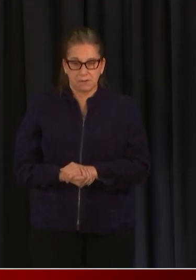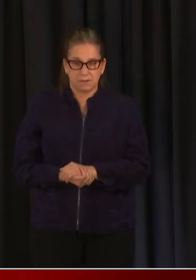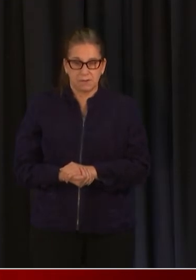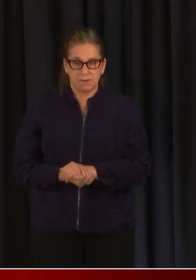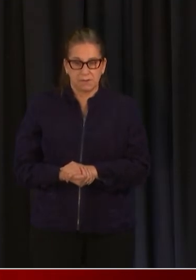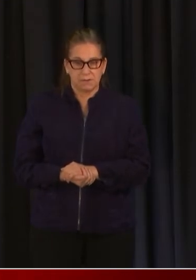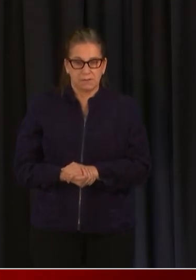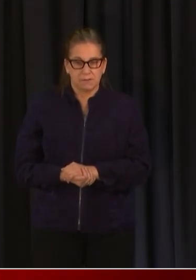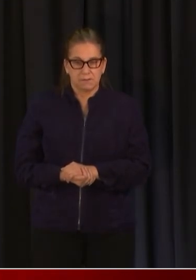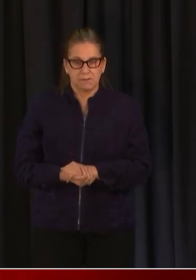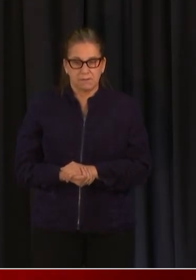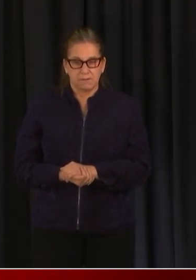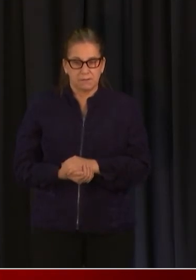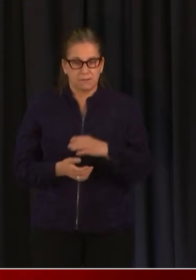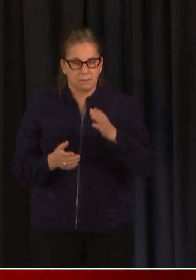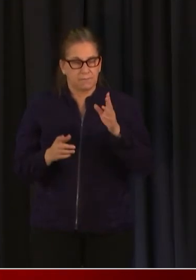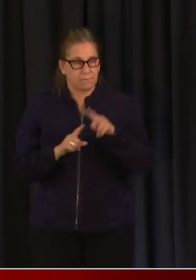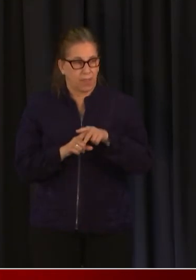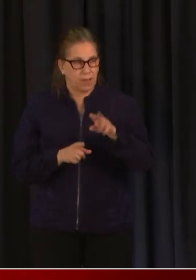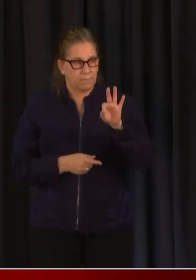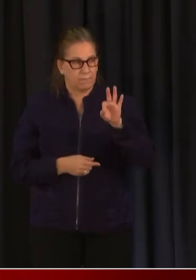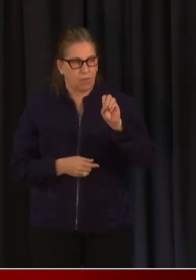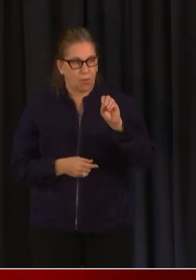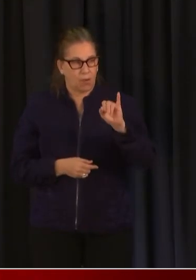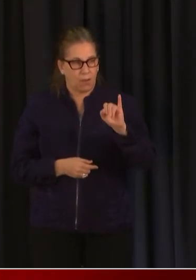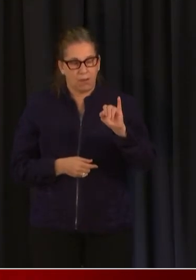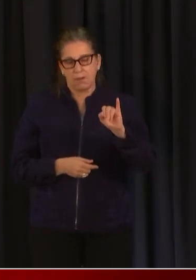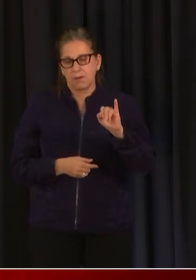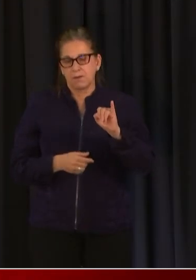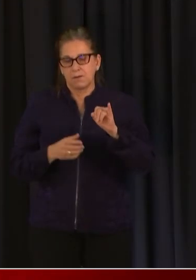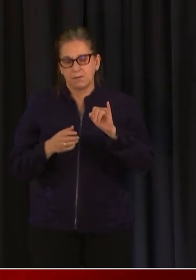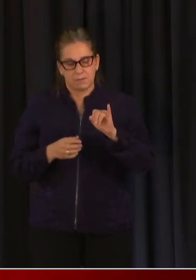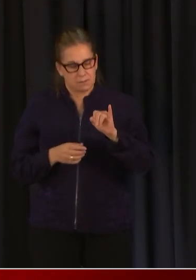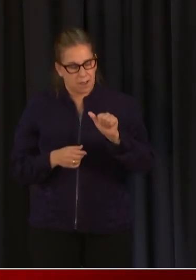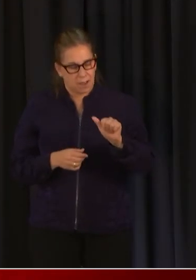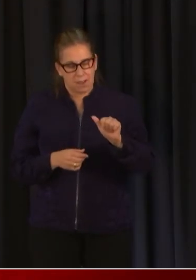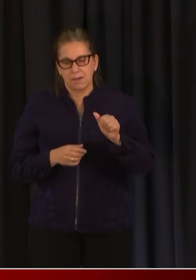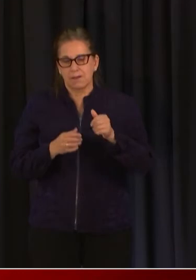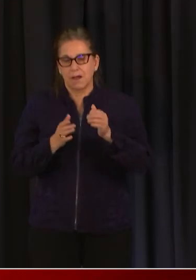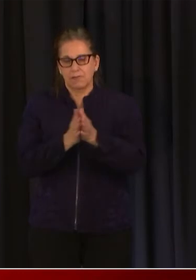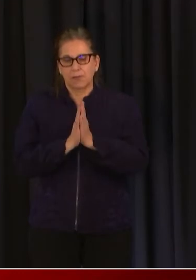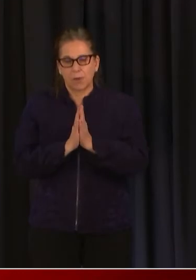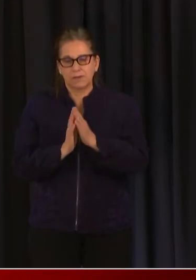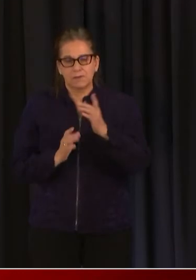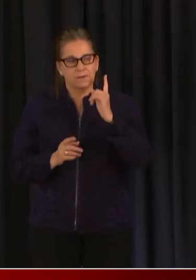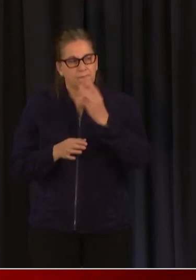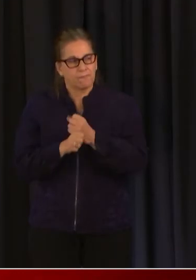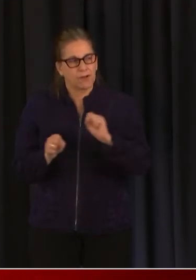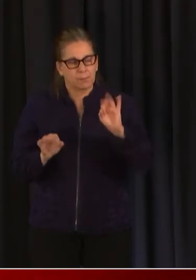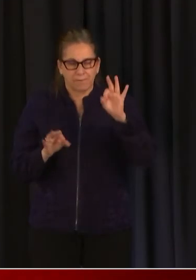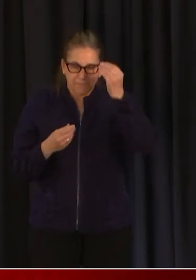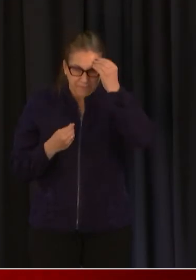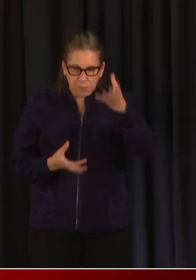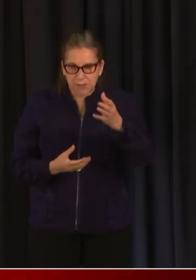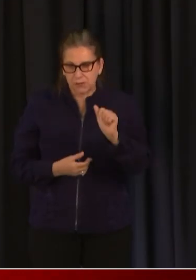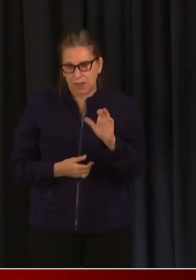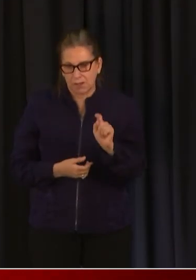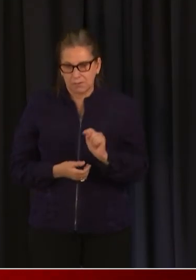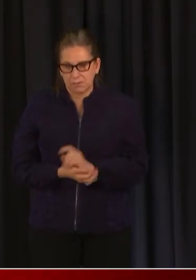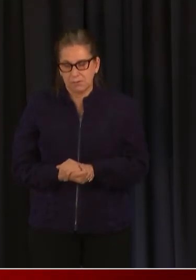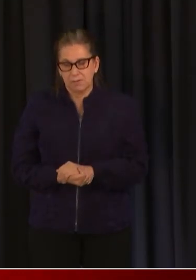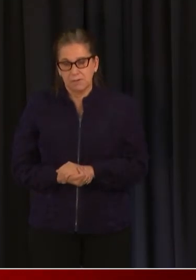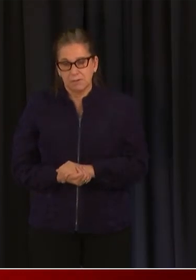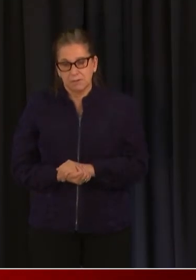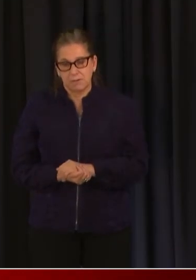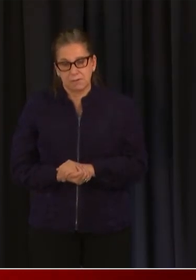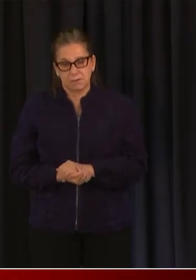to obtain the traffic report, and I want to ask you, I mean, do you feel that police should be held with higher regard or at a higher standard in this? Will you order the